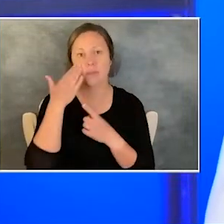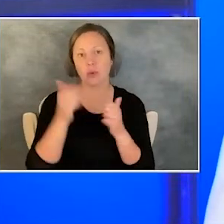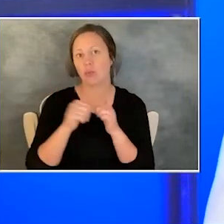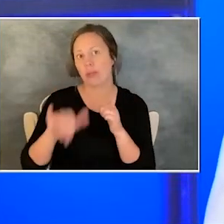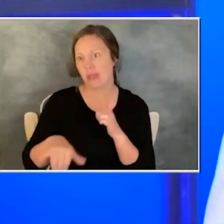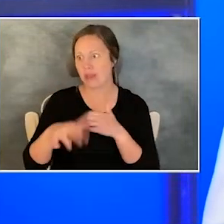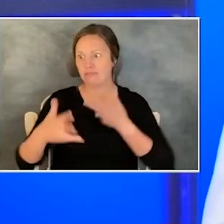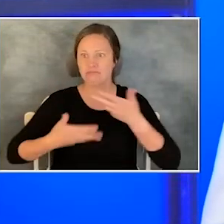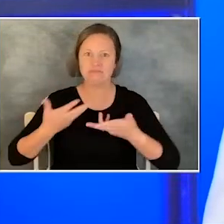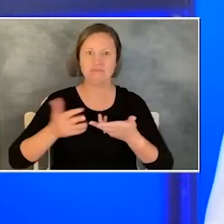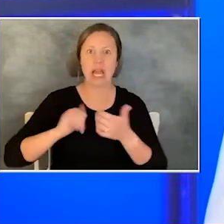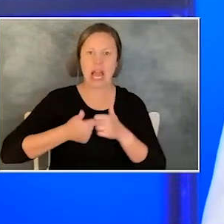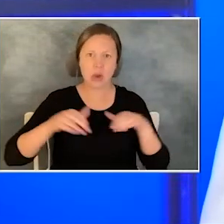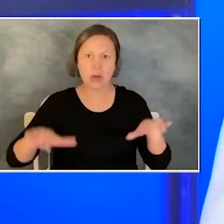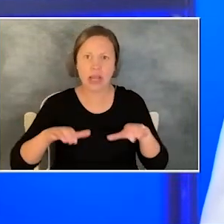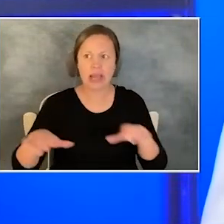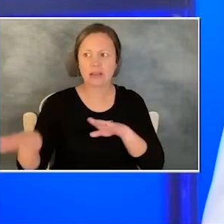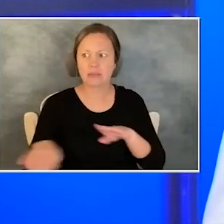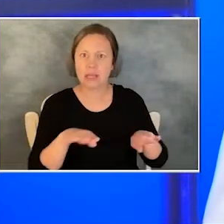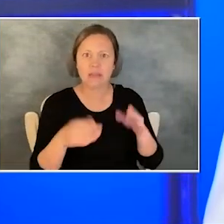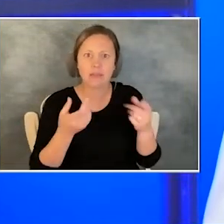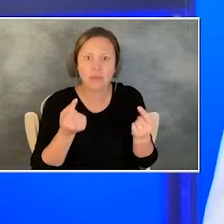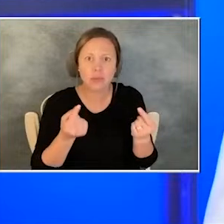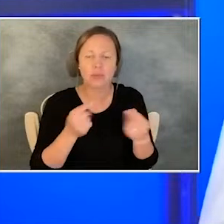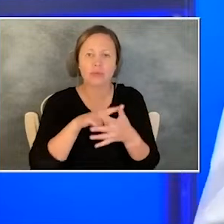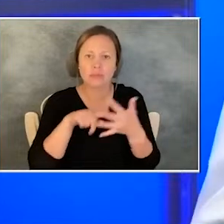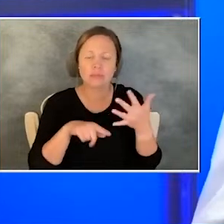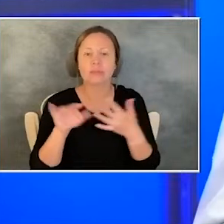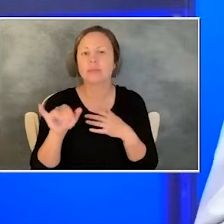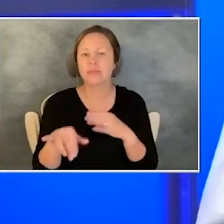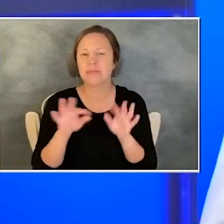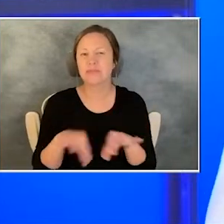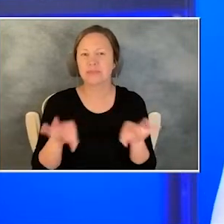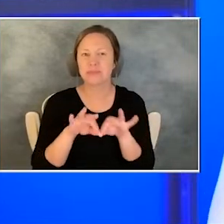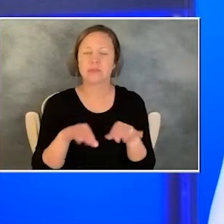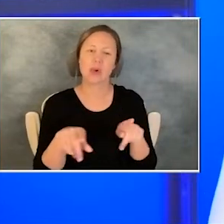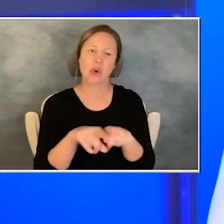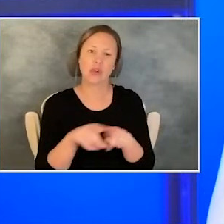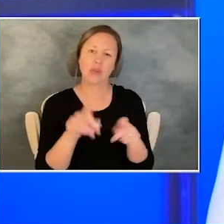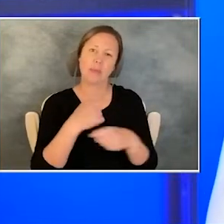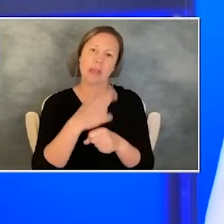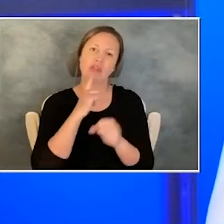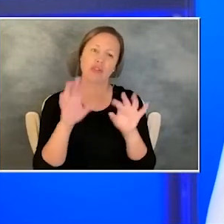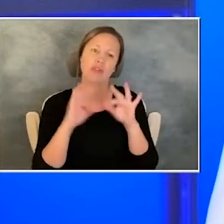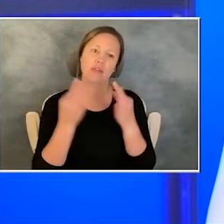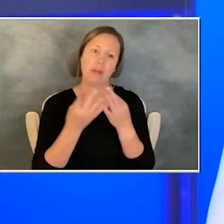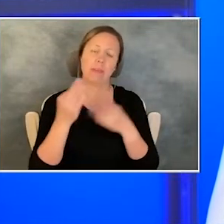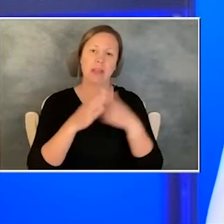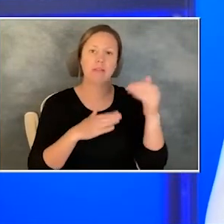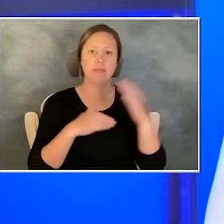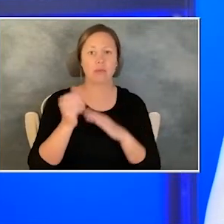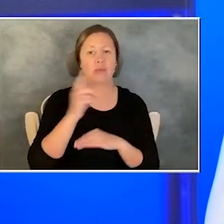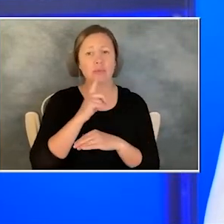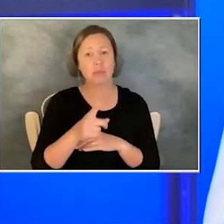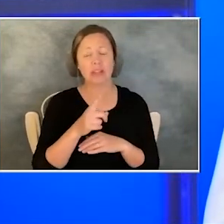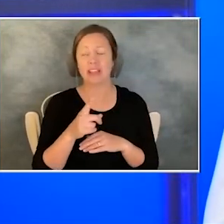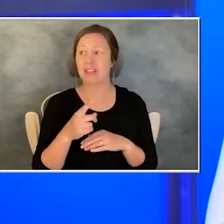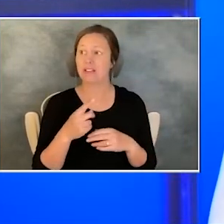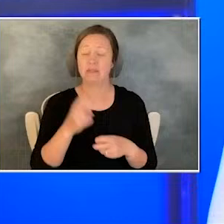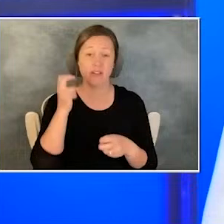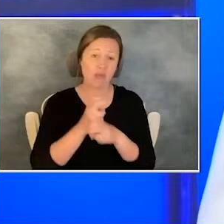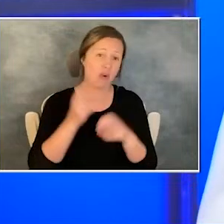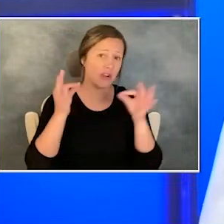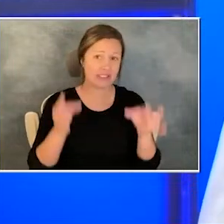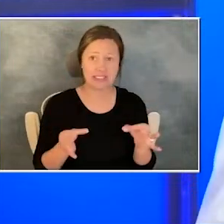So and it's really important that the family is comfortable to some degree, right? I mean, it's a really hard move, and it can be hard to